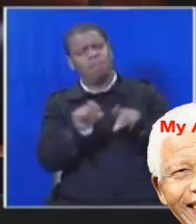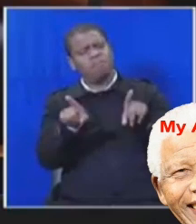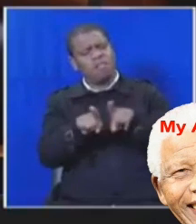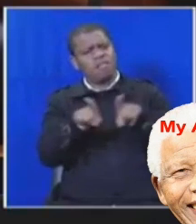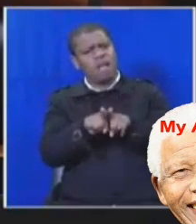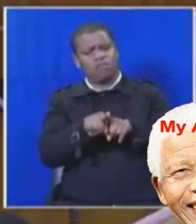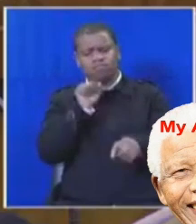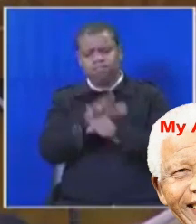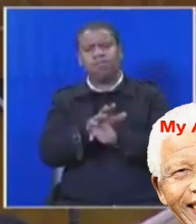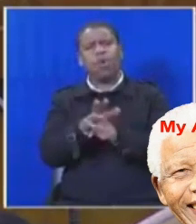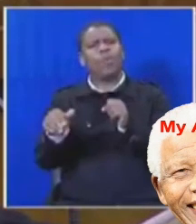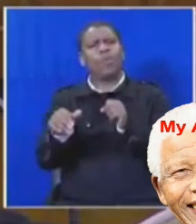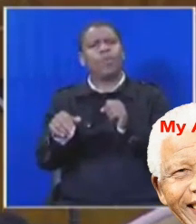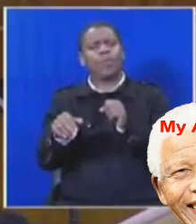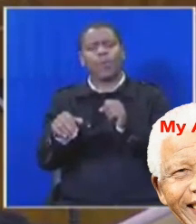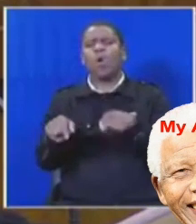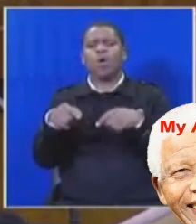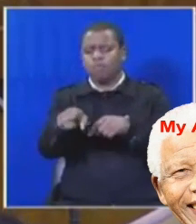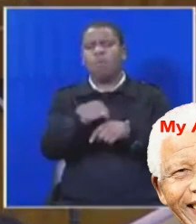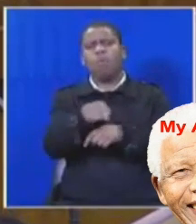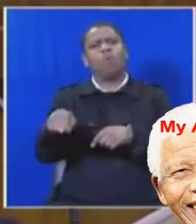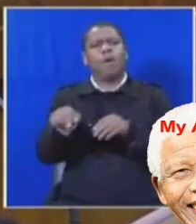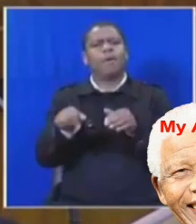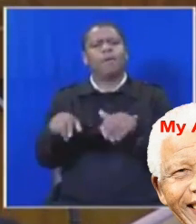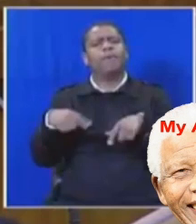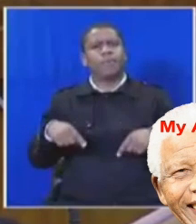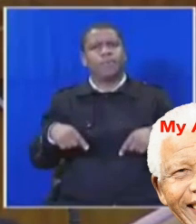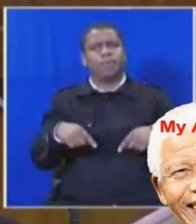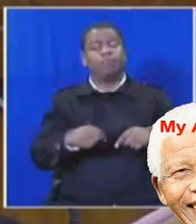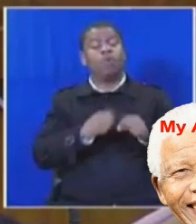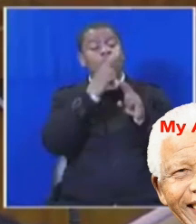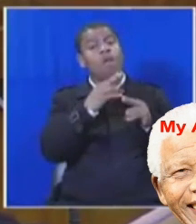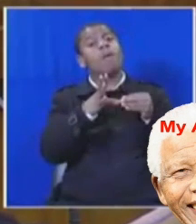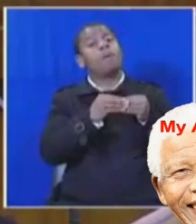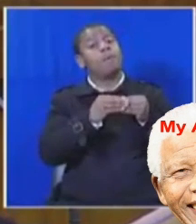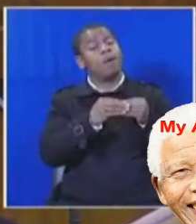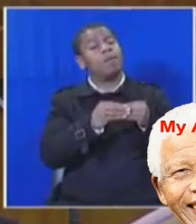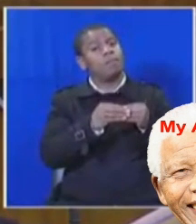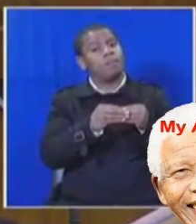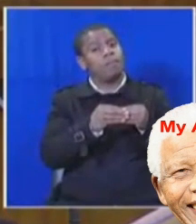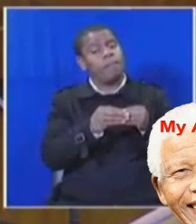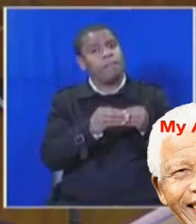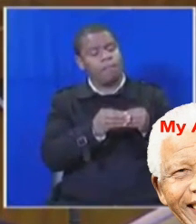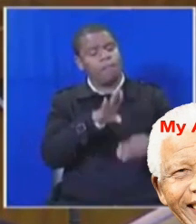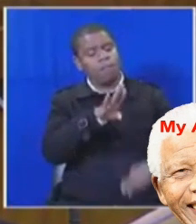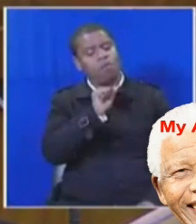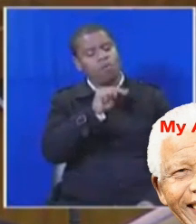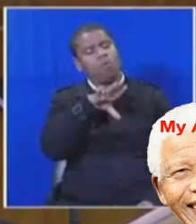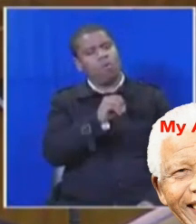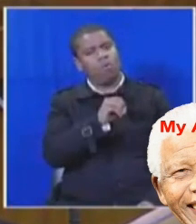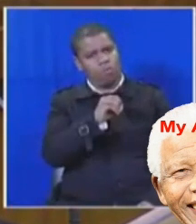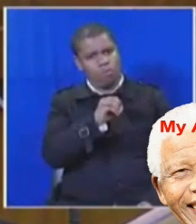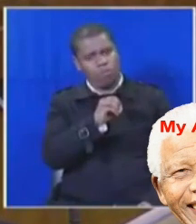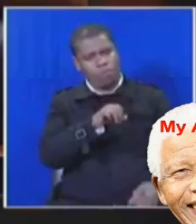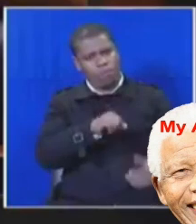of fact that majority of the members of the AC are for exile. Honorable member, It's just a matter Honorable of fact. member Bongo, Honorable member